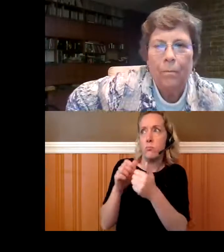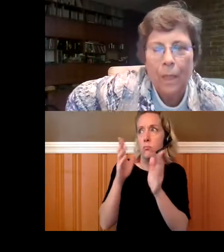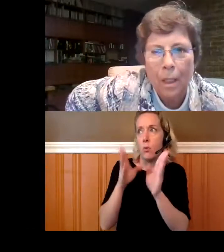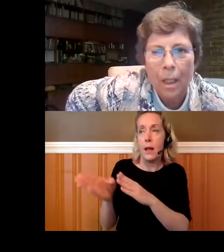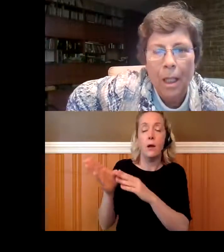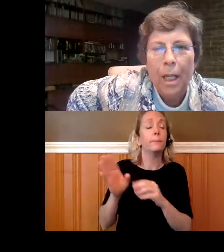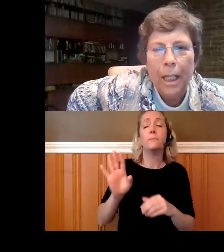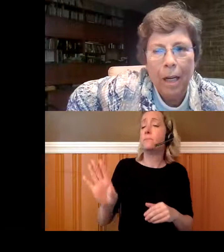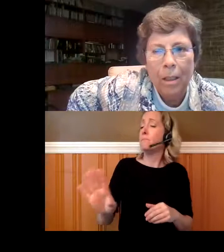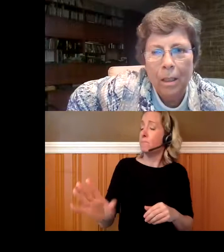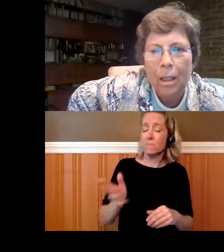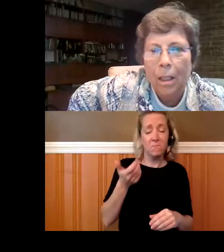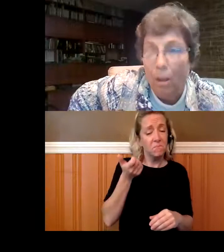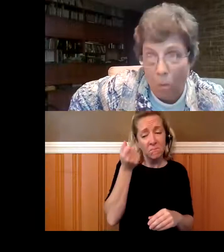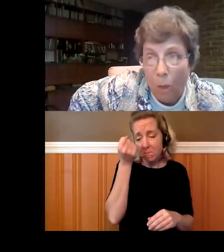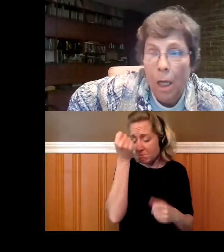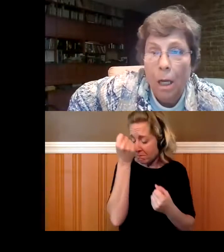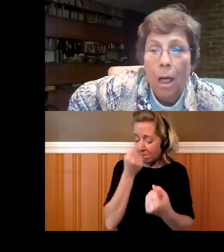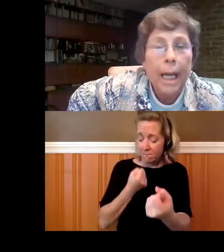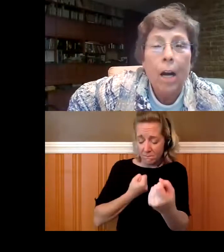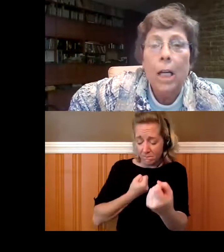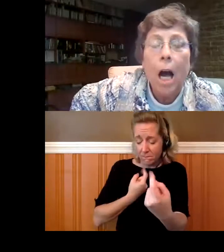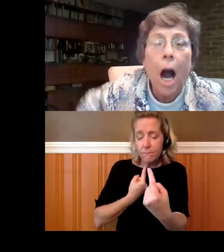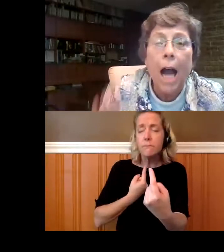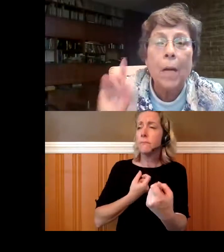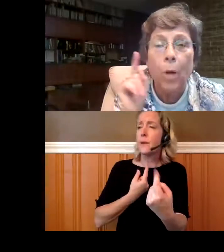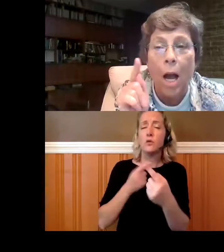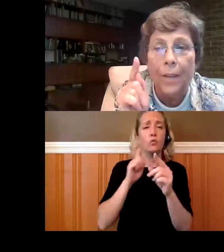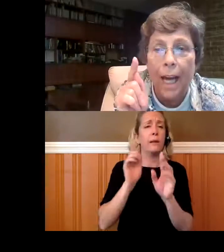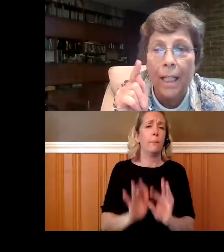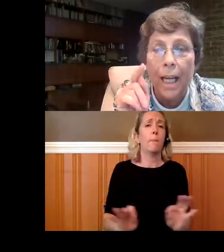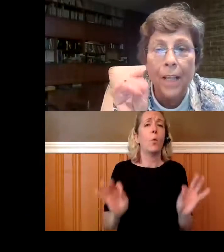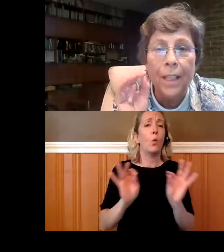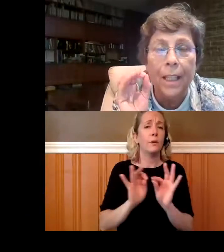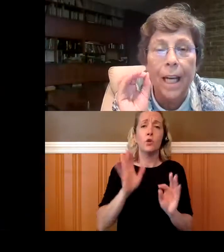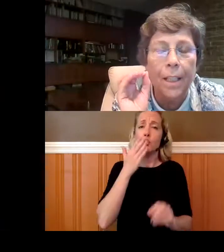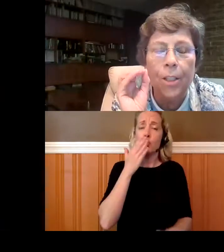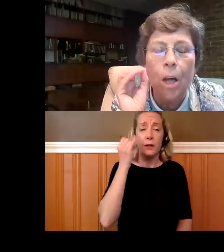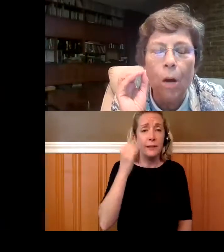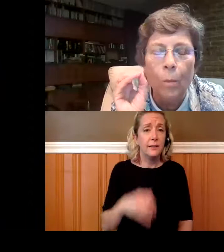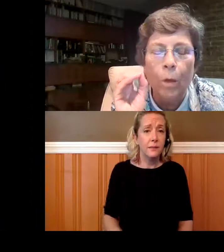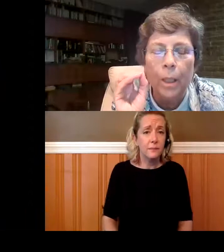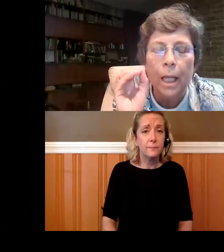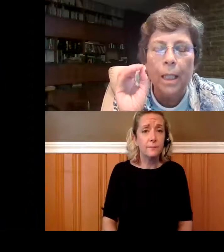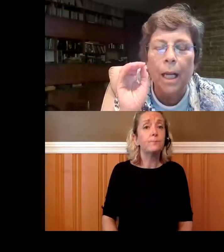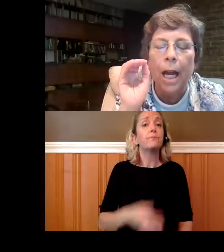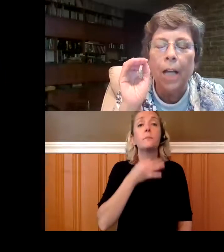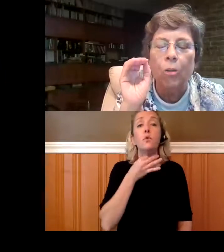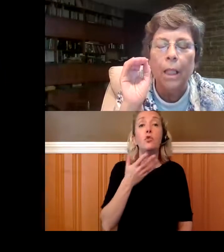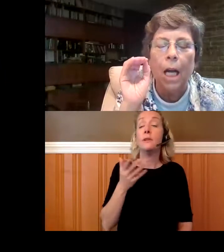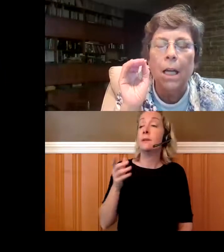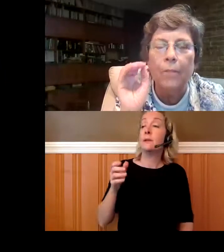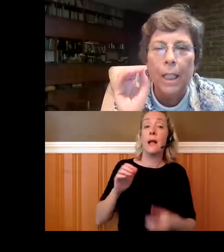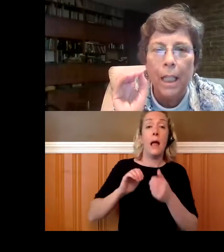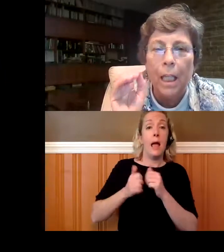I applaud that. And I think that that's so important. And actually, I love your idea. Does anybody have any ideas of how she could have